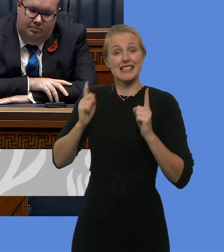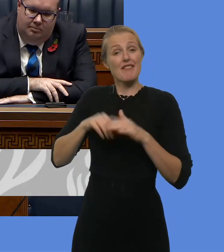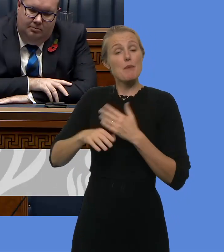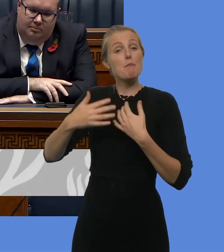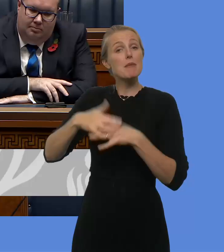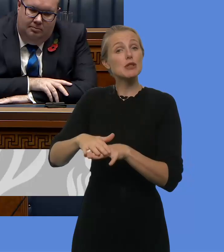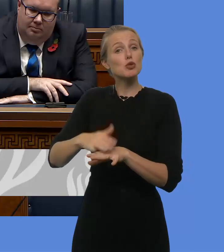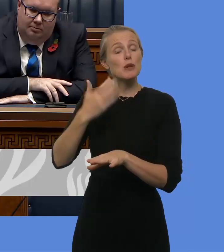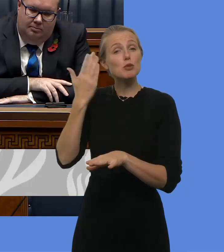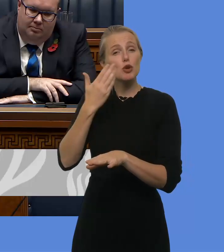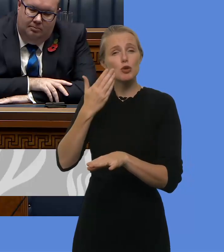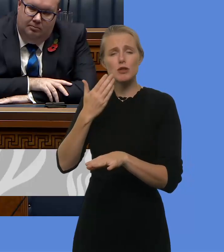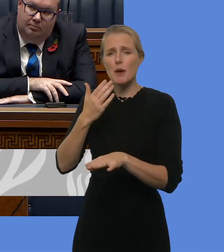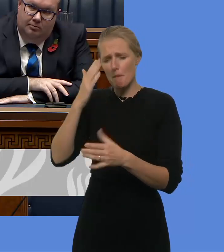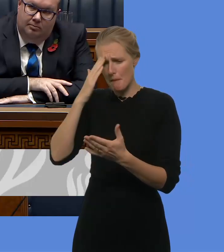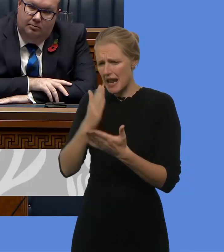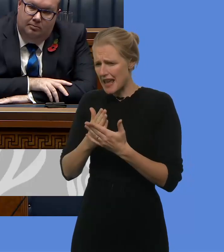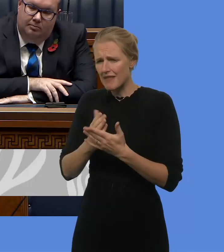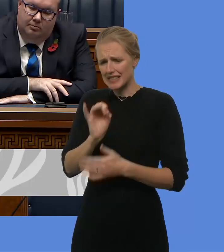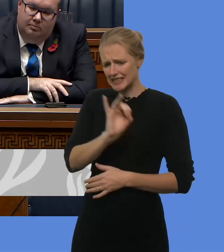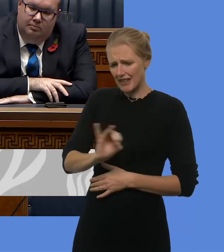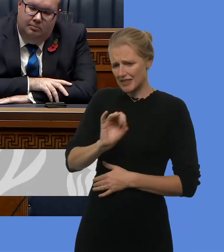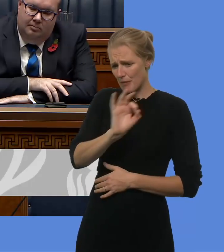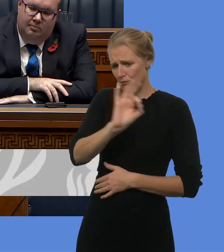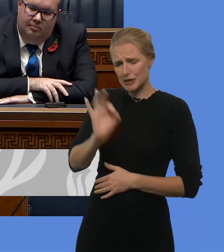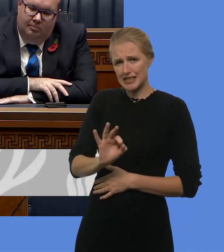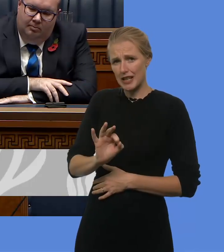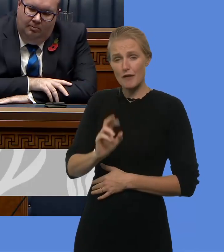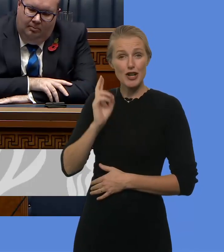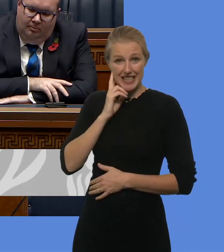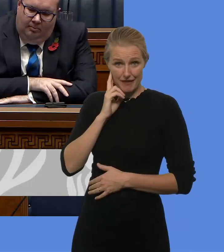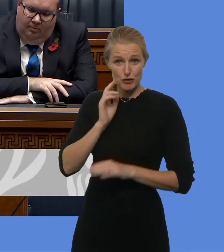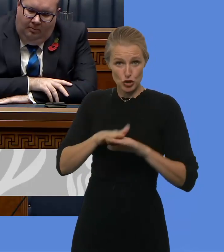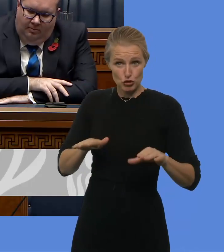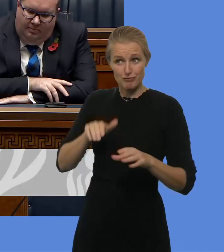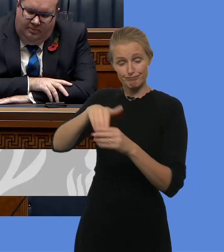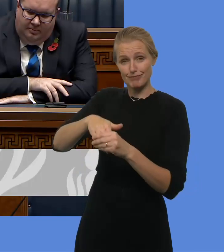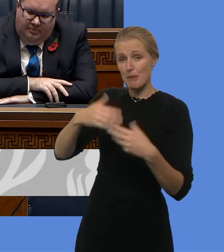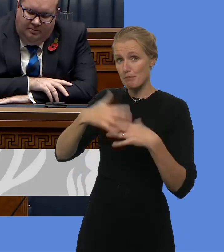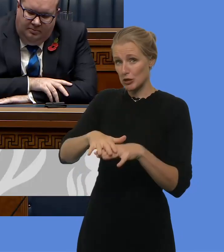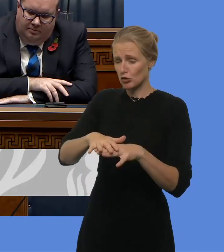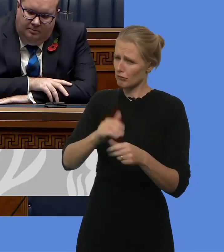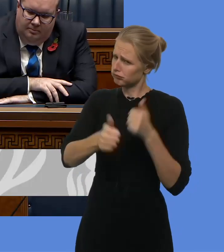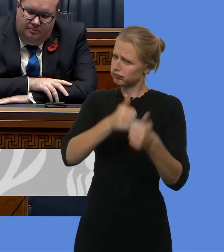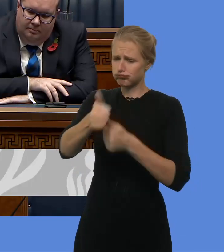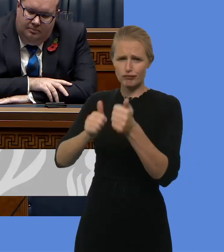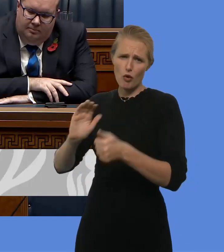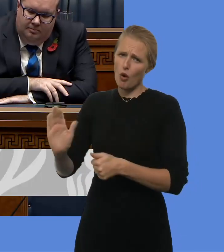which is attended by around 77% of our deaf school-age population. My vision for all